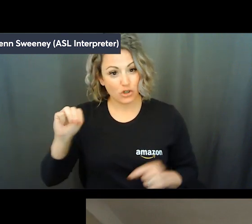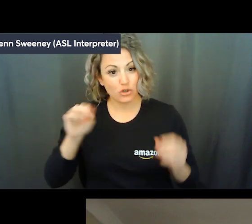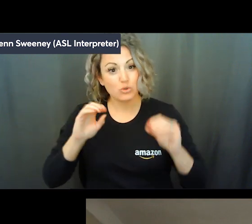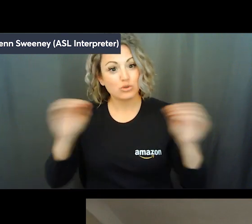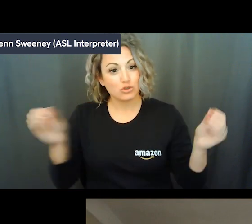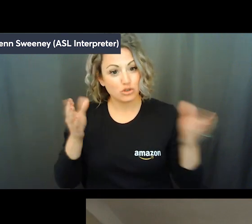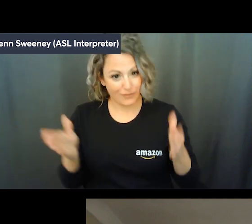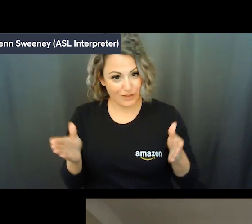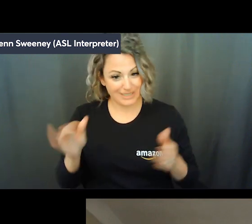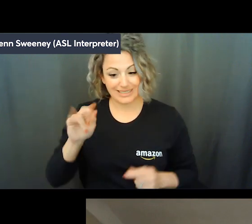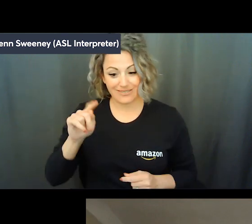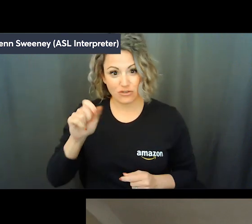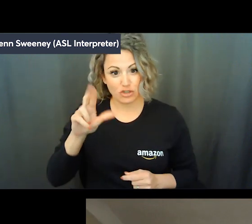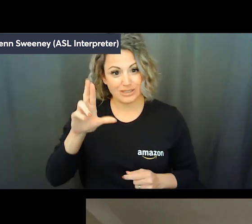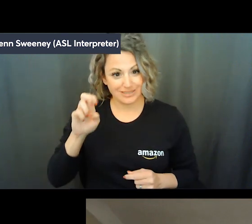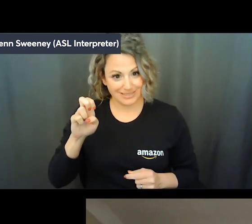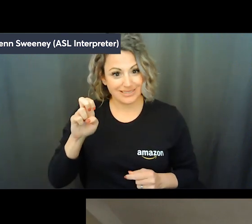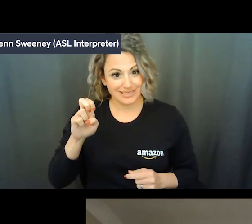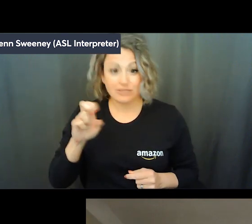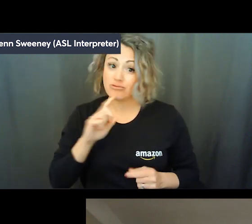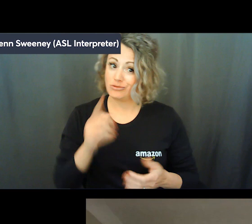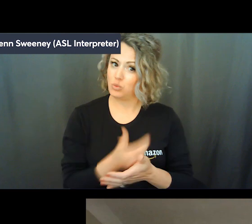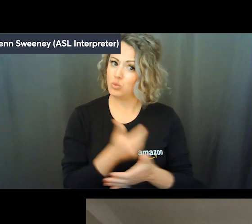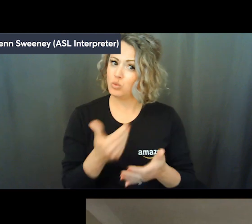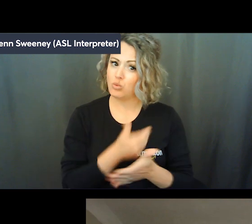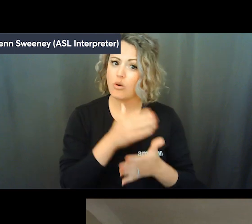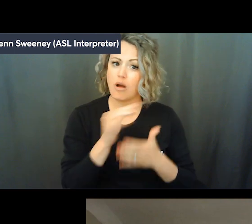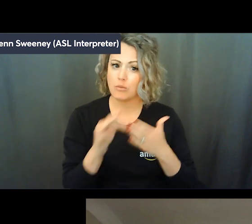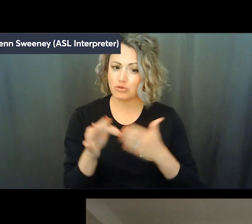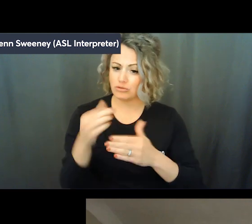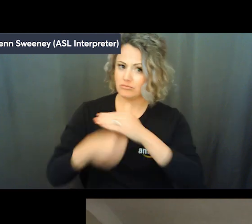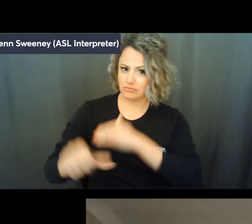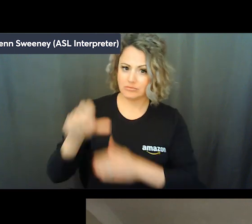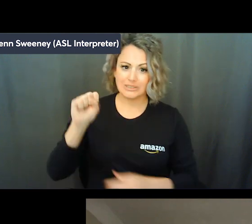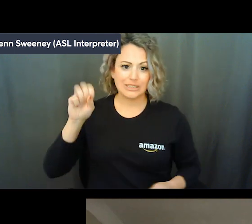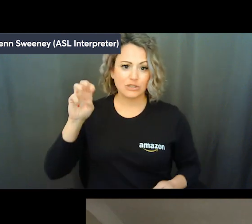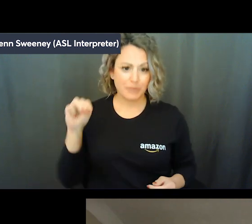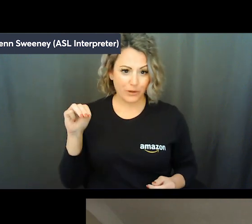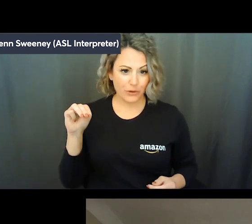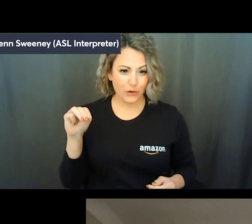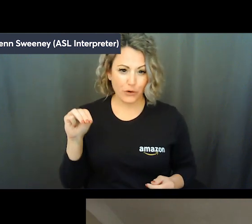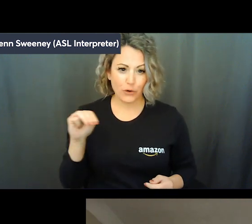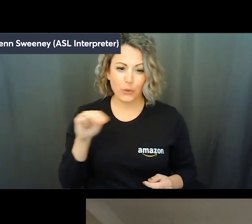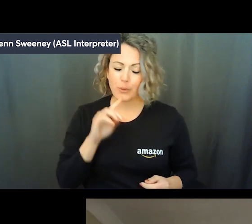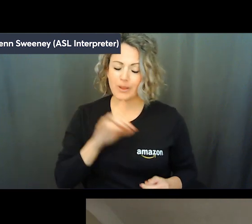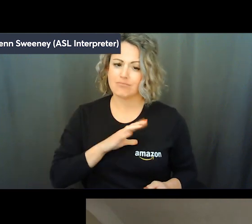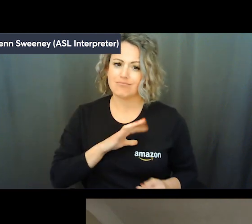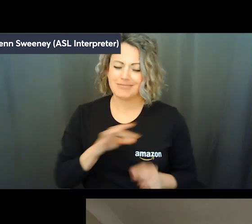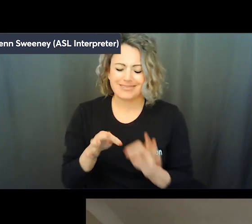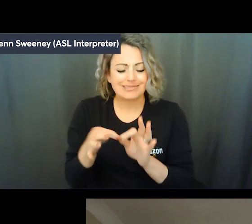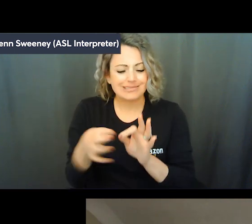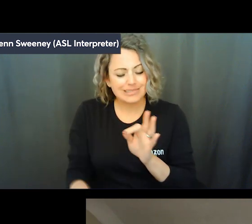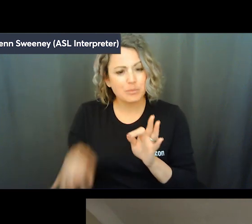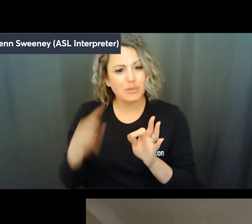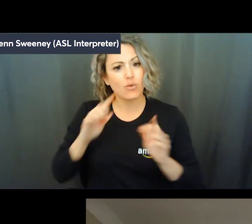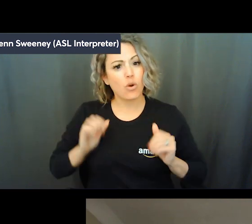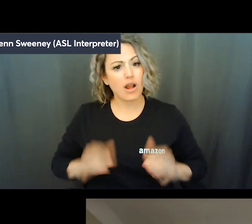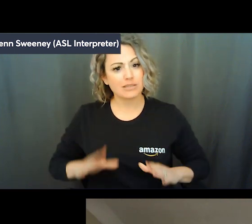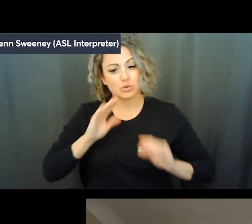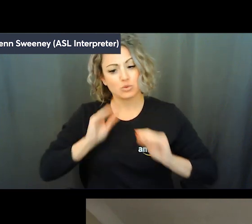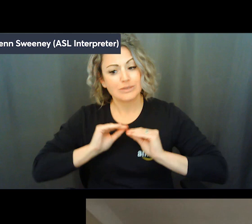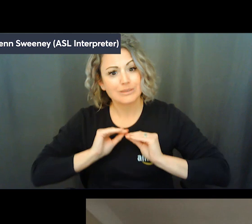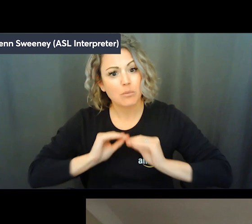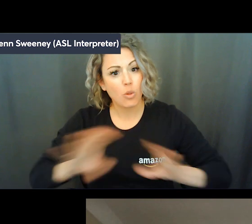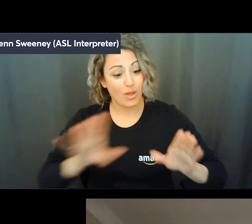is now generally available. It's a new inference option within SageMaker, which makes it extremely simple for customers to deploy models